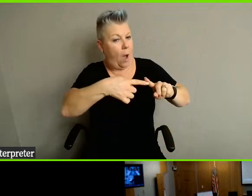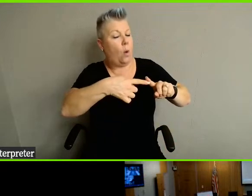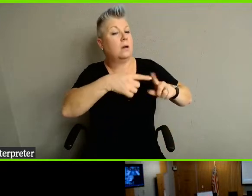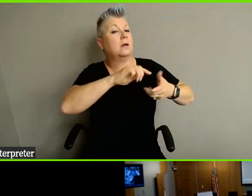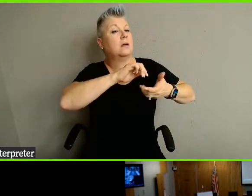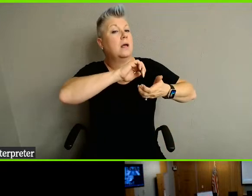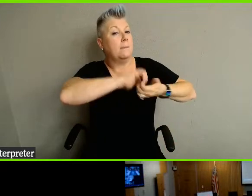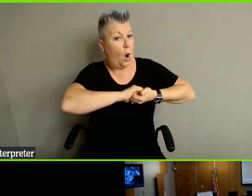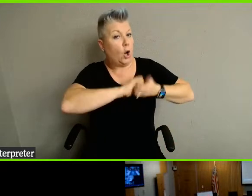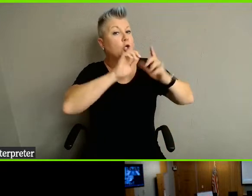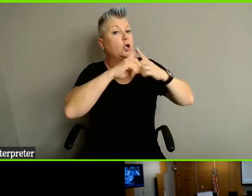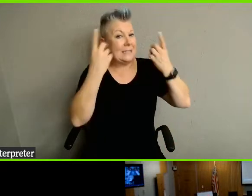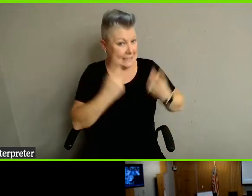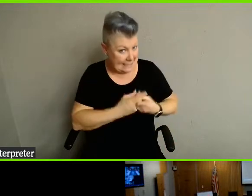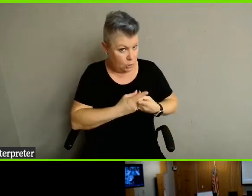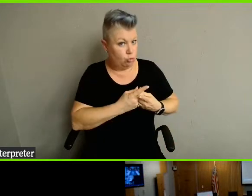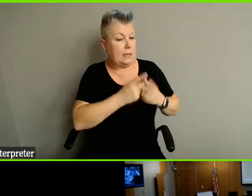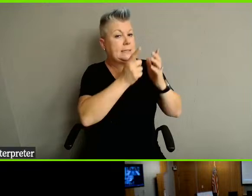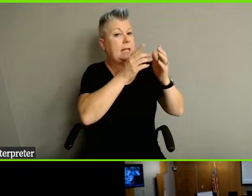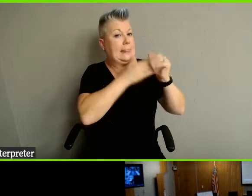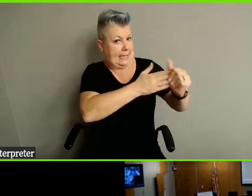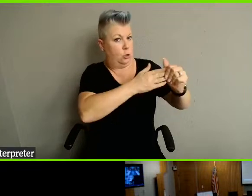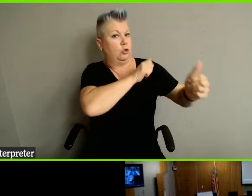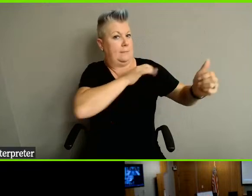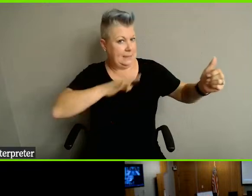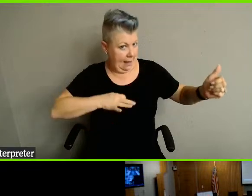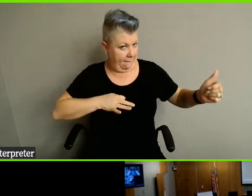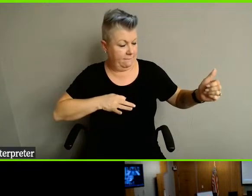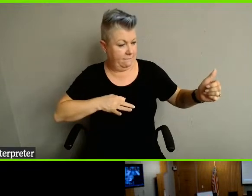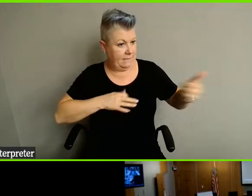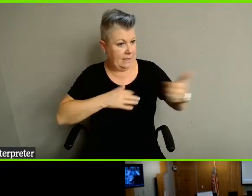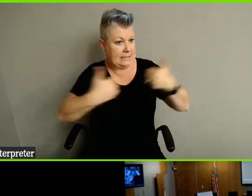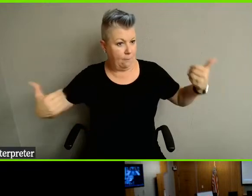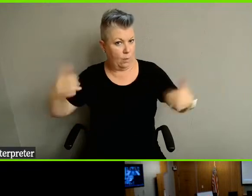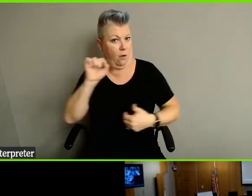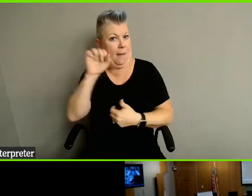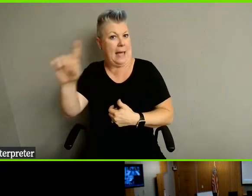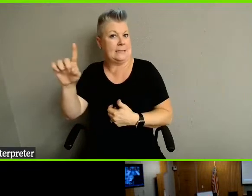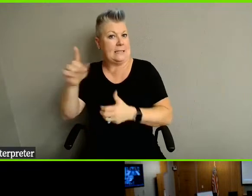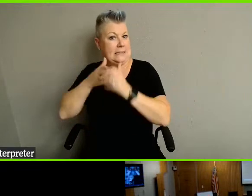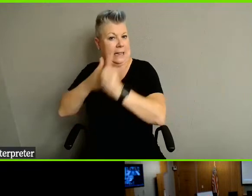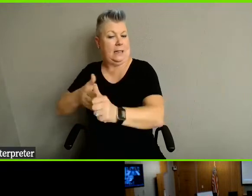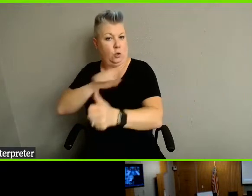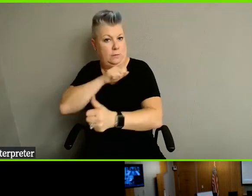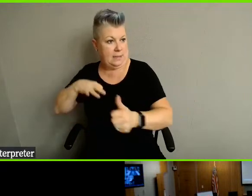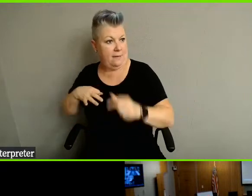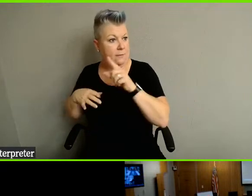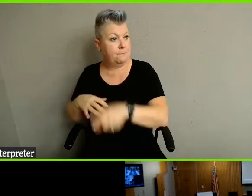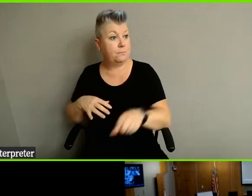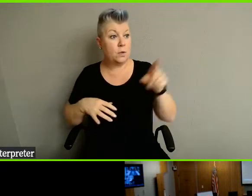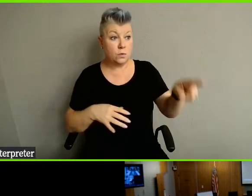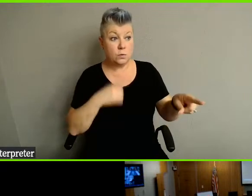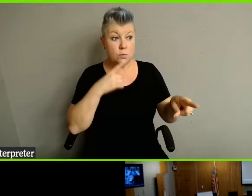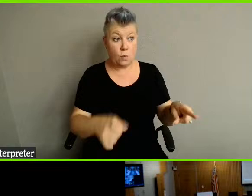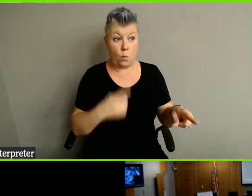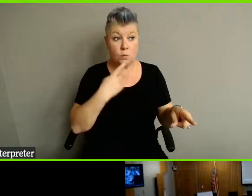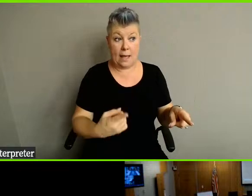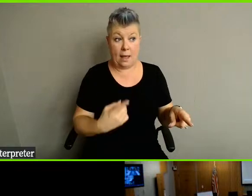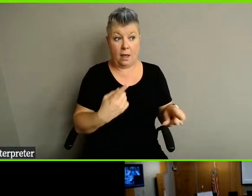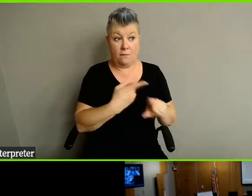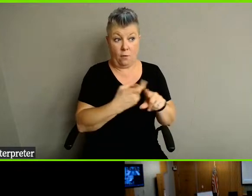that. It sounds like what you do in the fall, is the spring different?